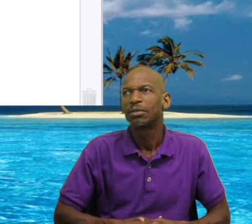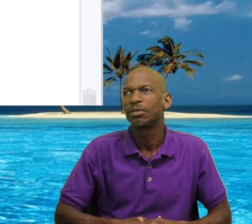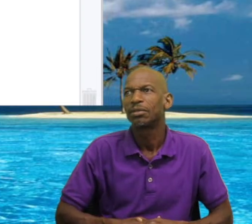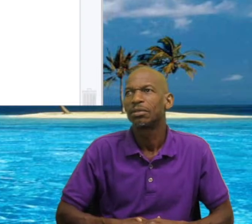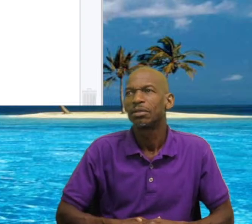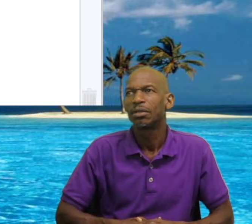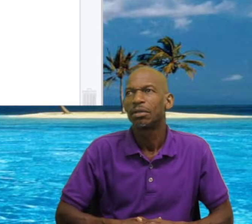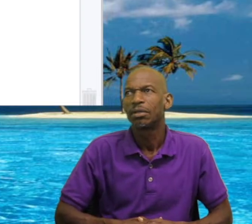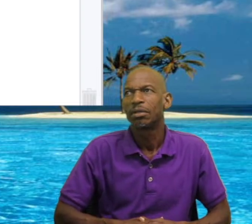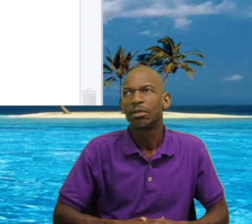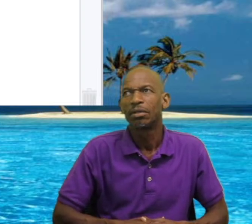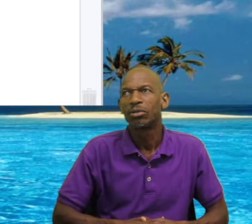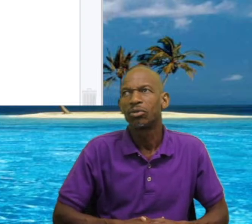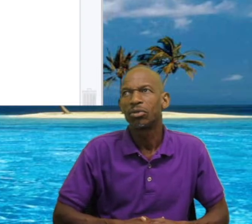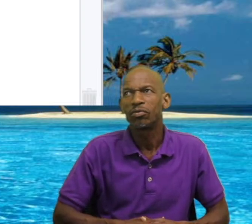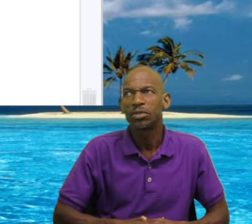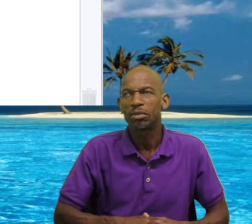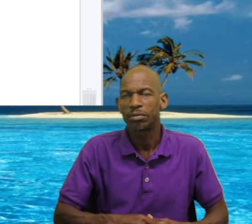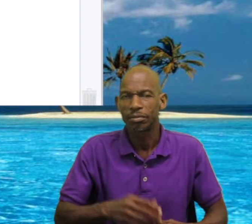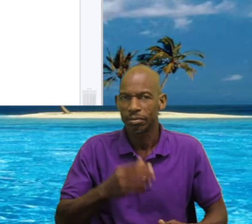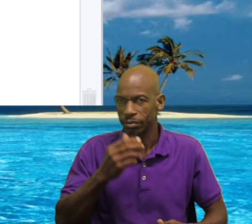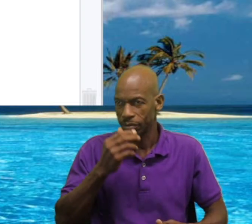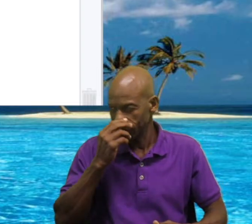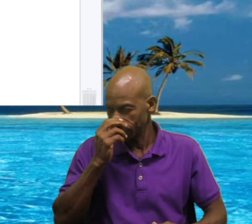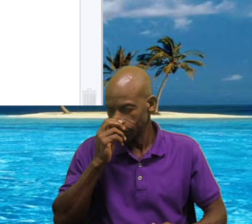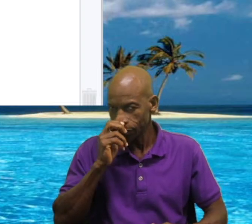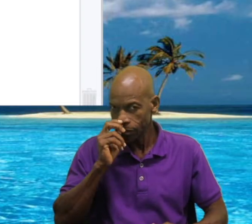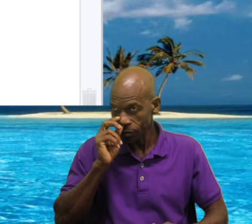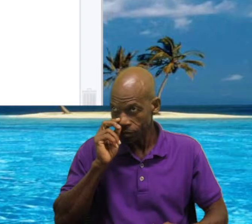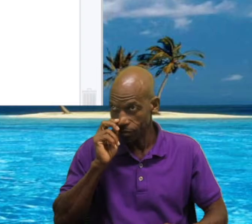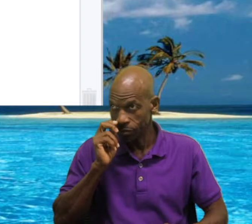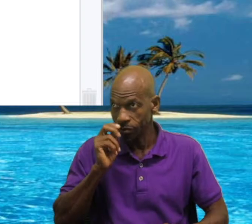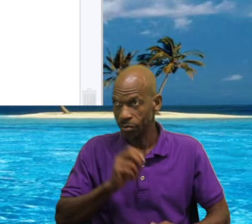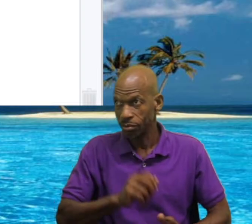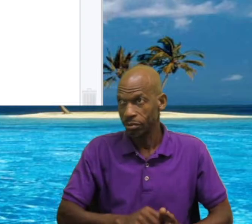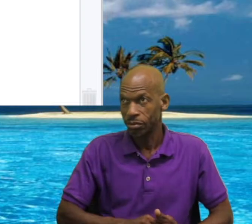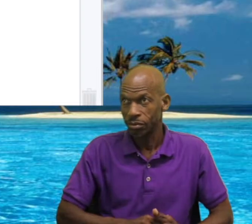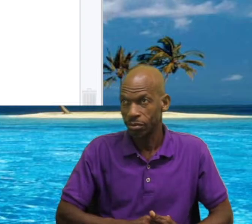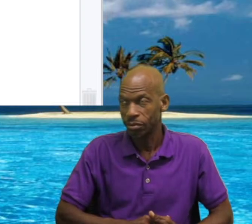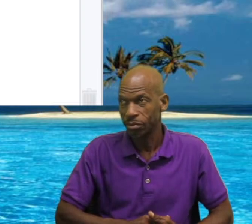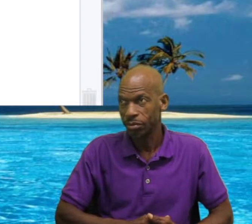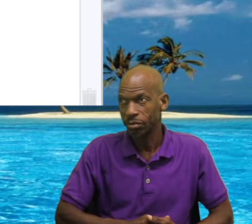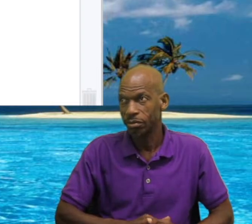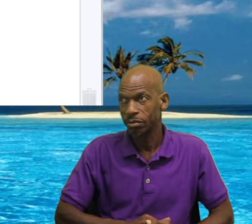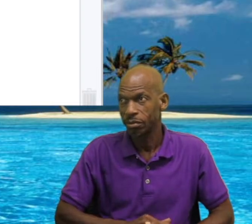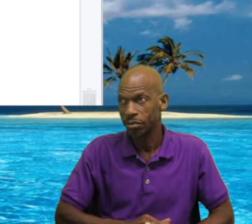but. Change my mind. All right. John